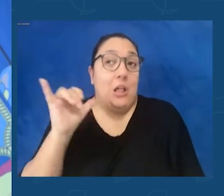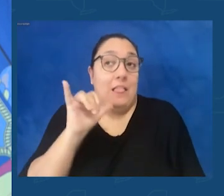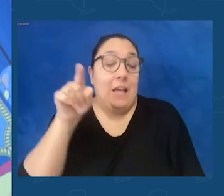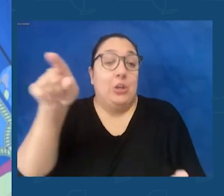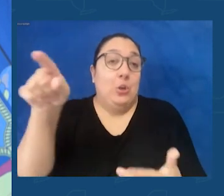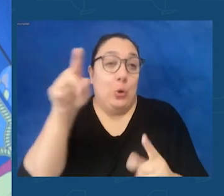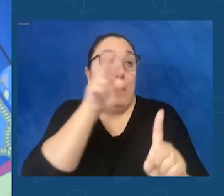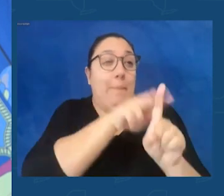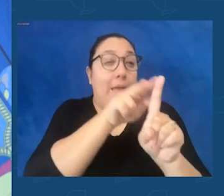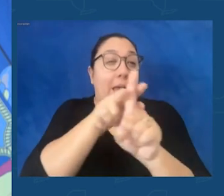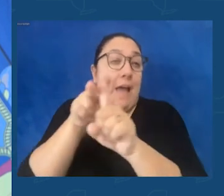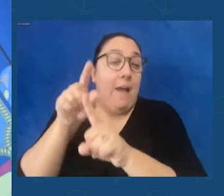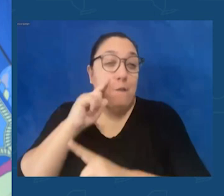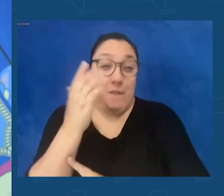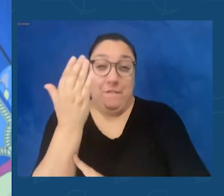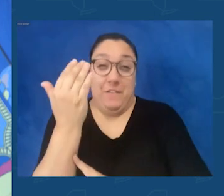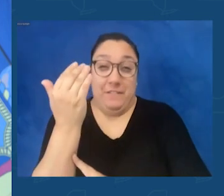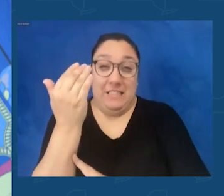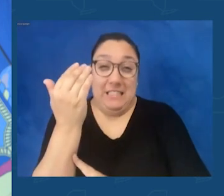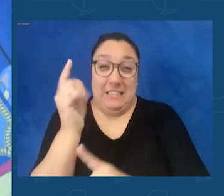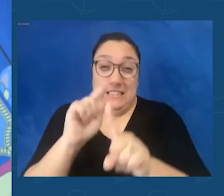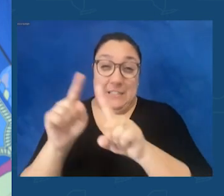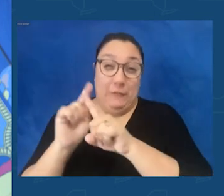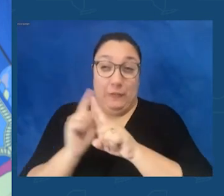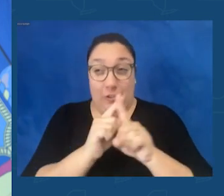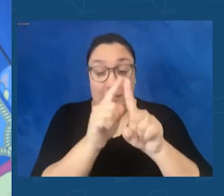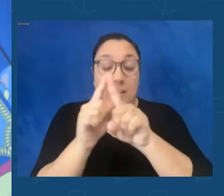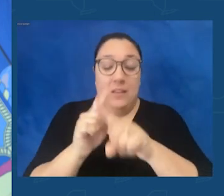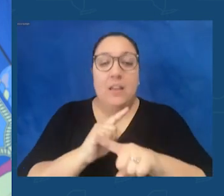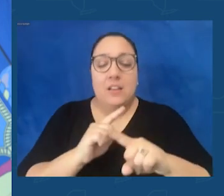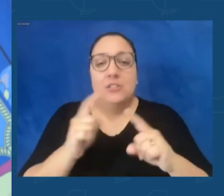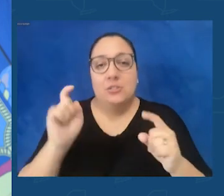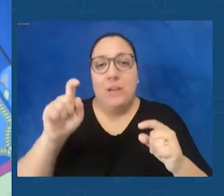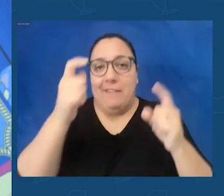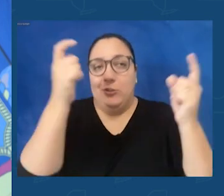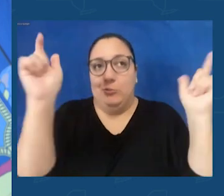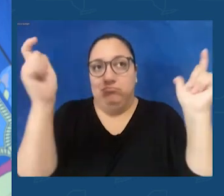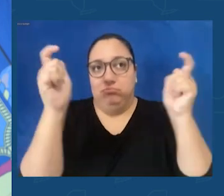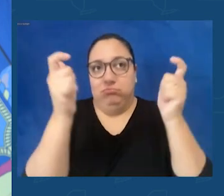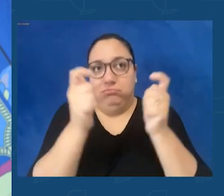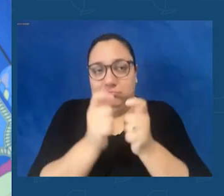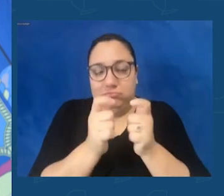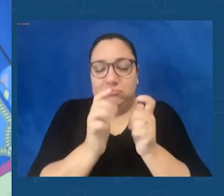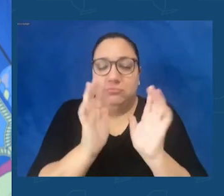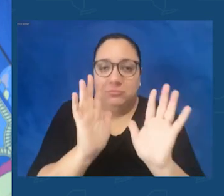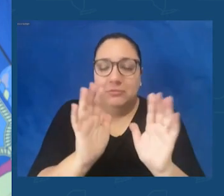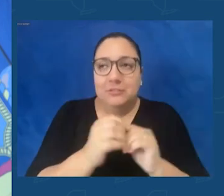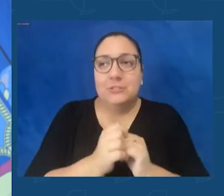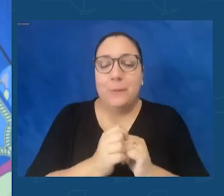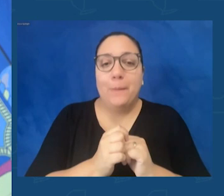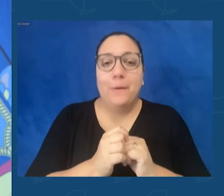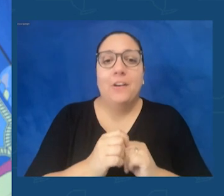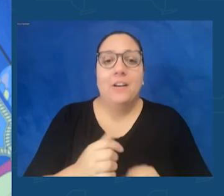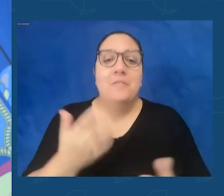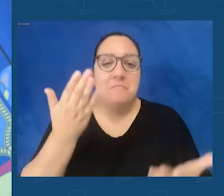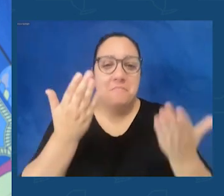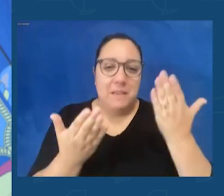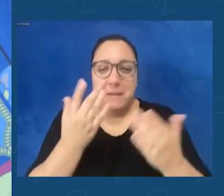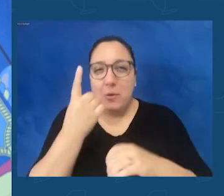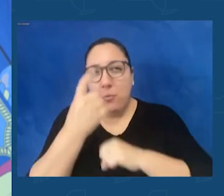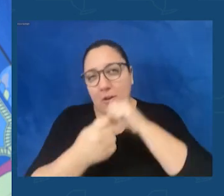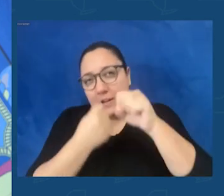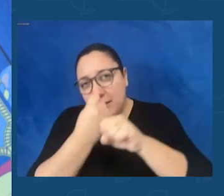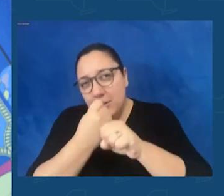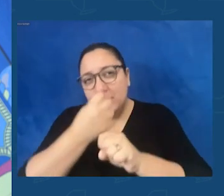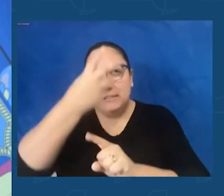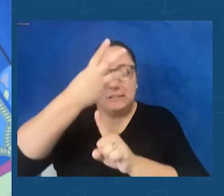little bit perhaps, so I can't say what they all are, but you can all read what's been applied for. Then we come back another time within the next year, 6 months or a year, and tell